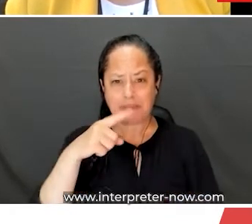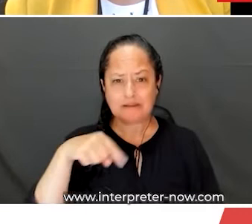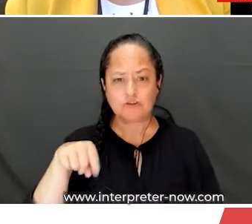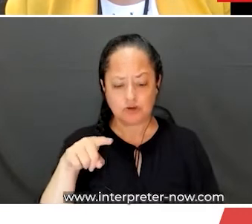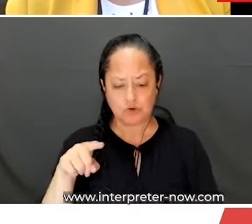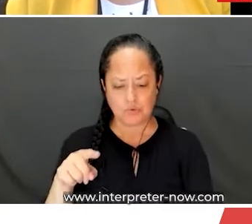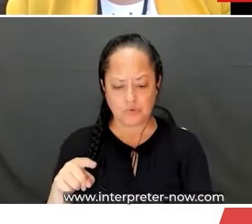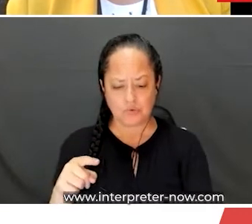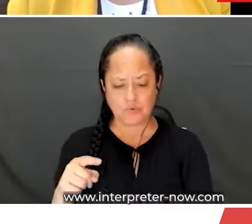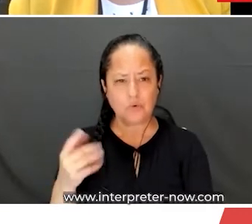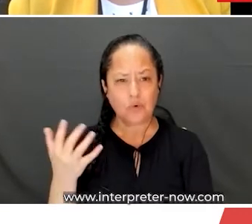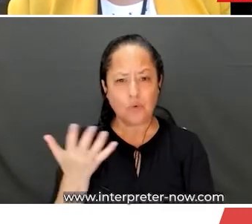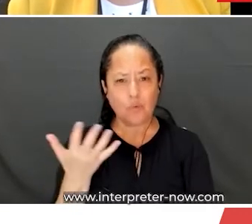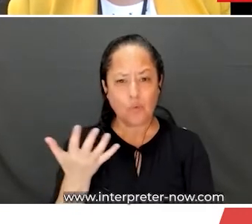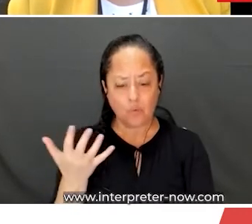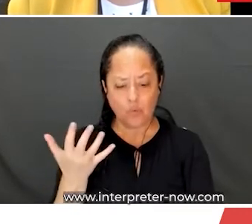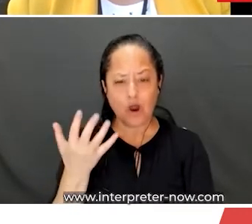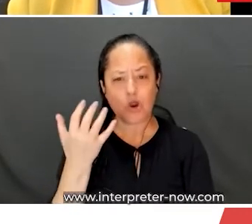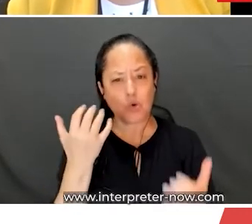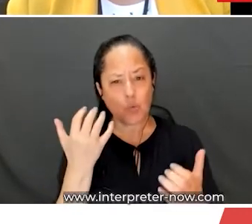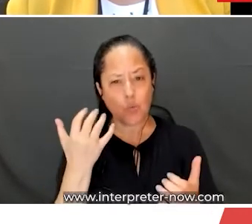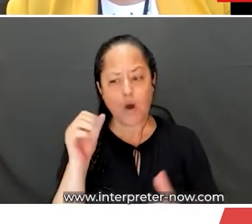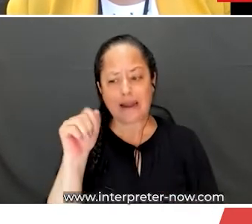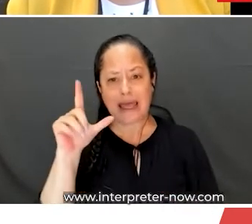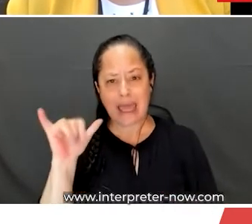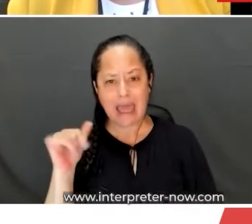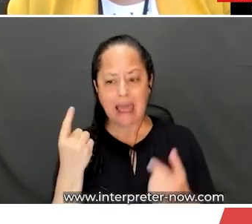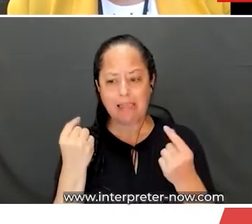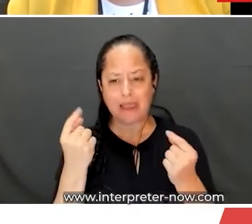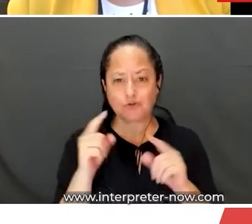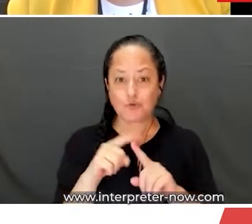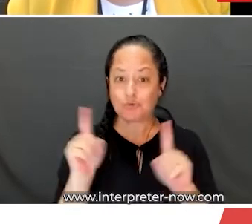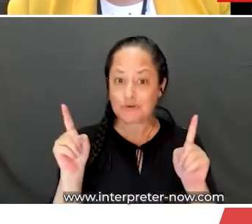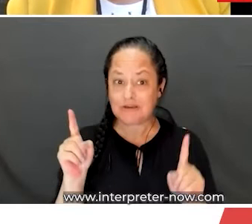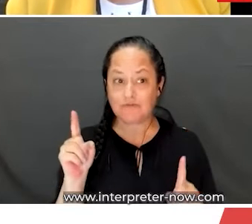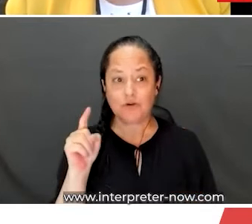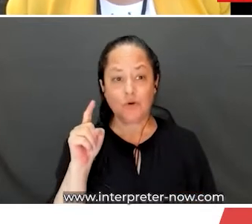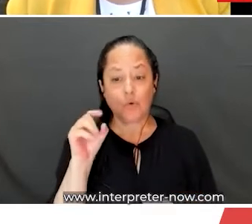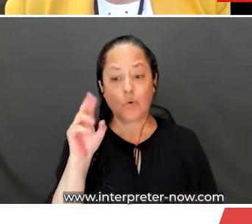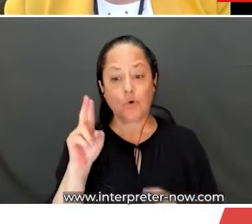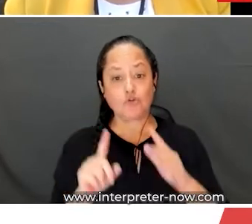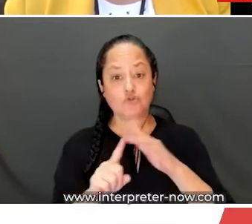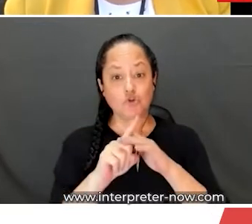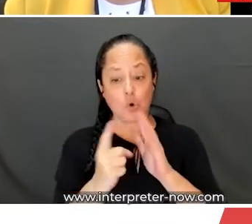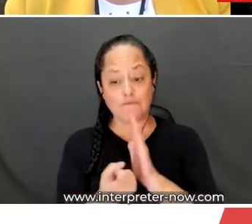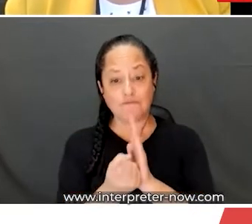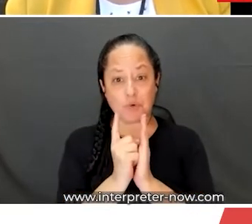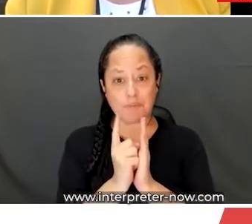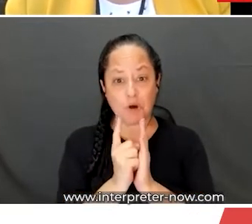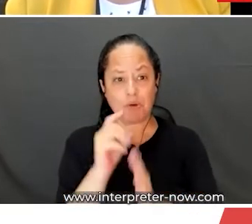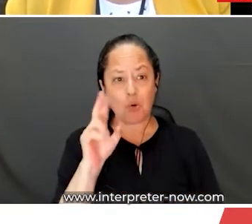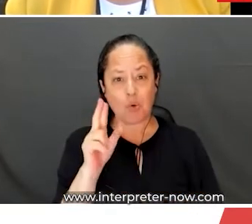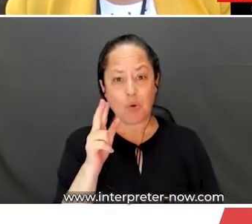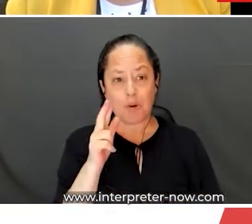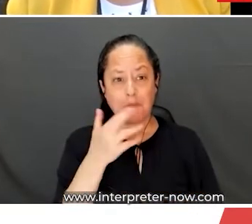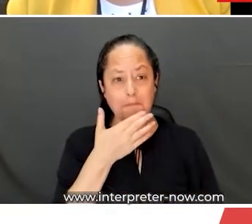then what you would have wanted allies to do differently, or to show up for you in that moment, or even